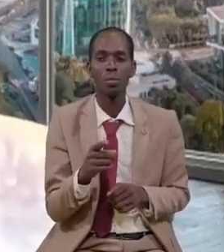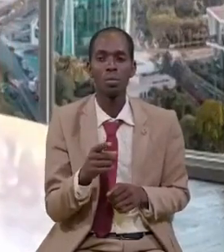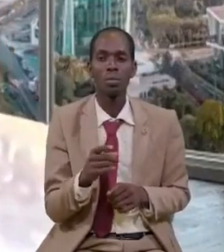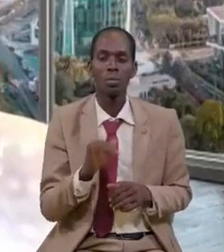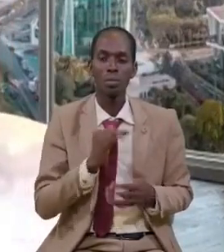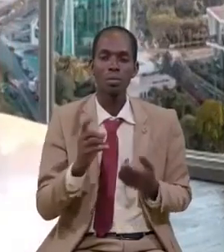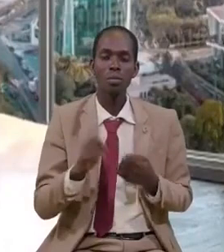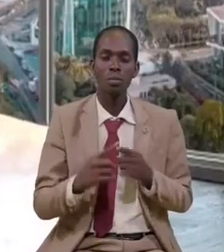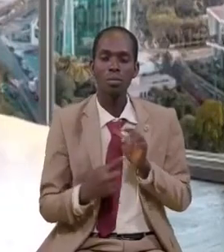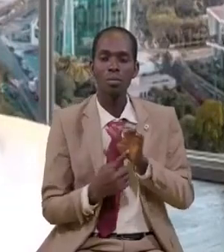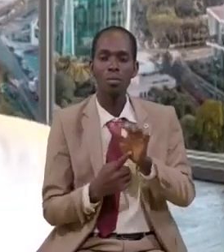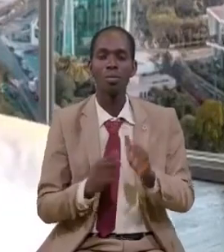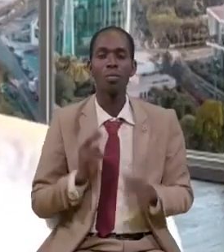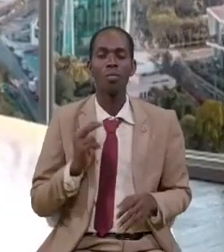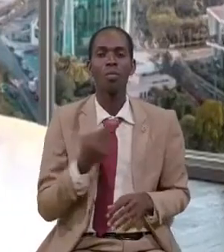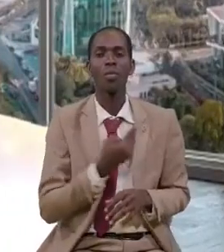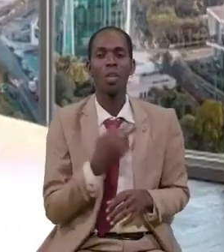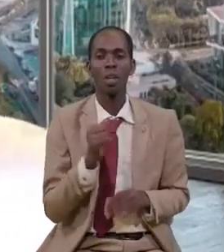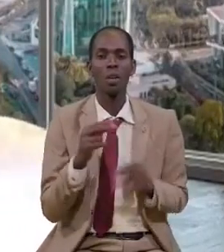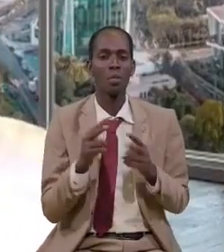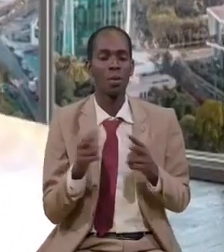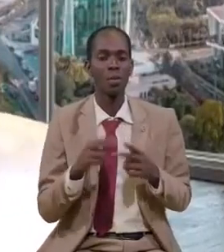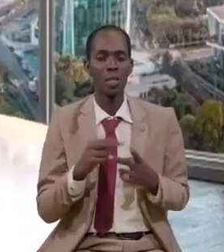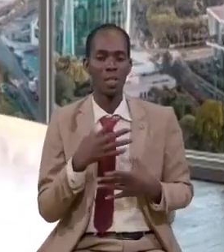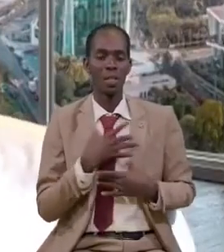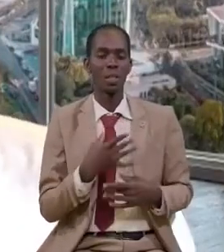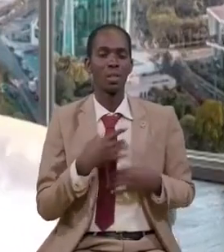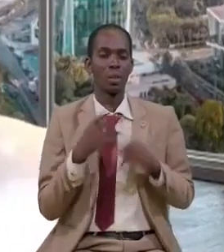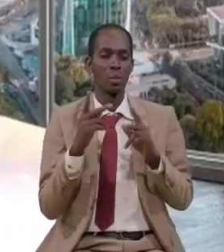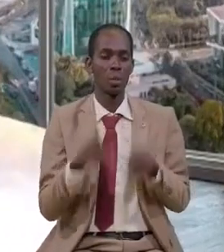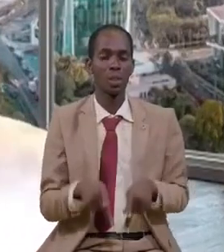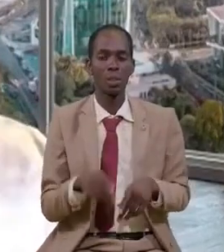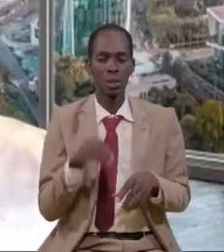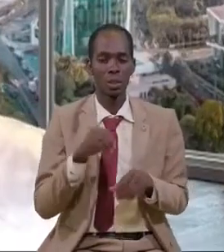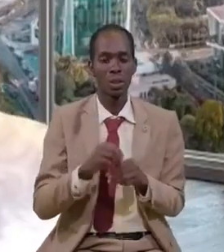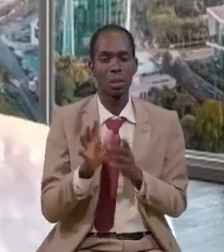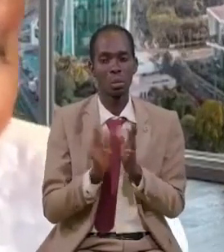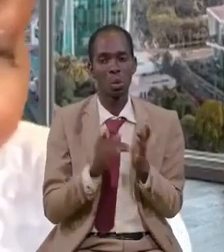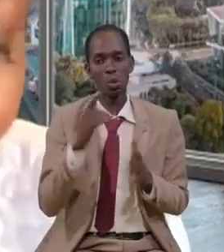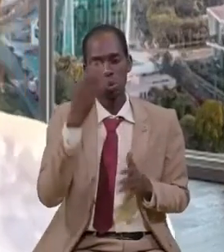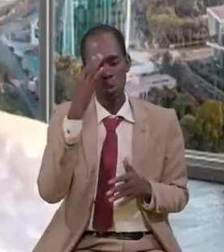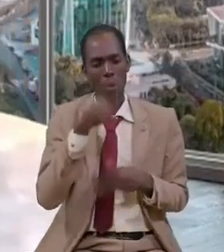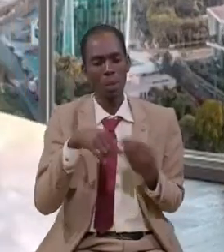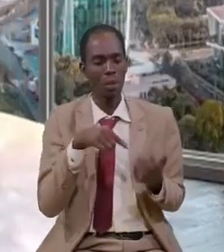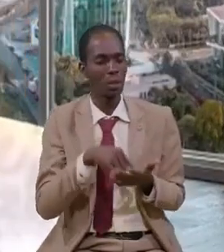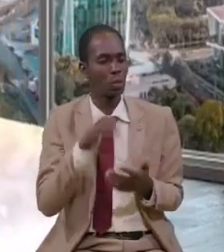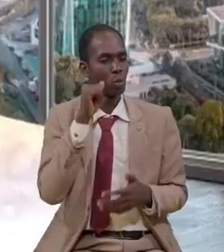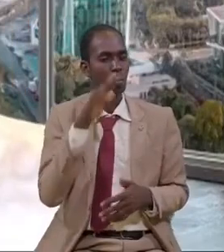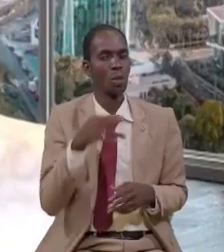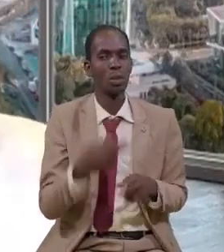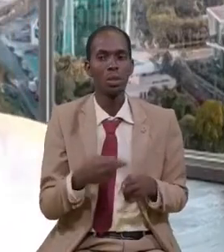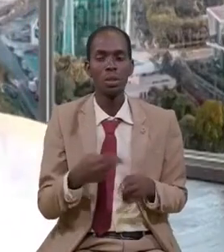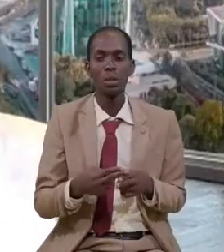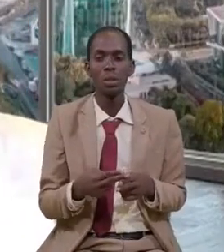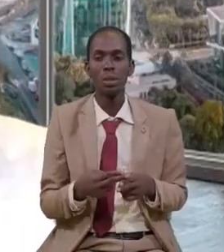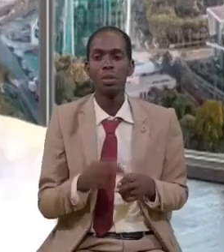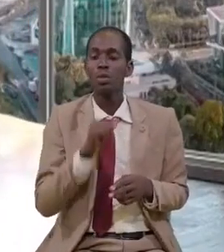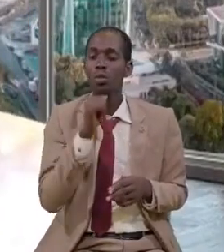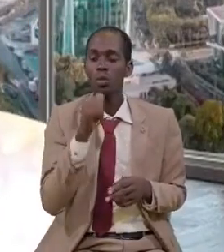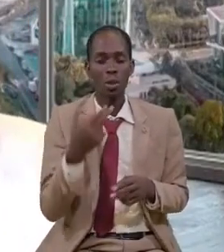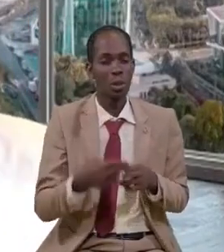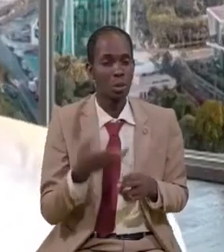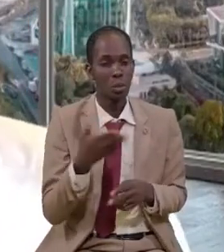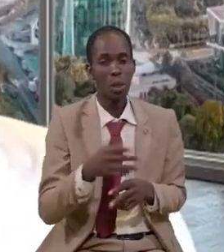us a very interesting character in the Bible. Maybe we know about this girl. Her name, we were not told, but we're told she was a maid,